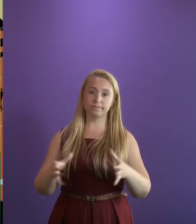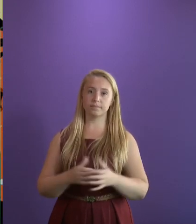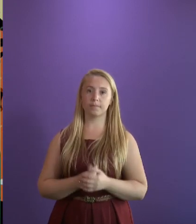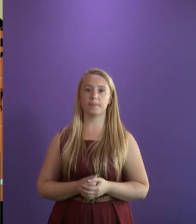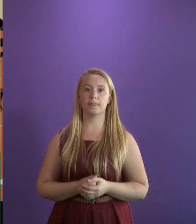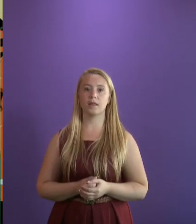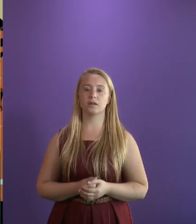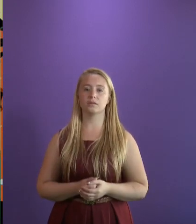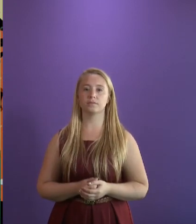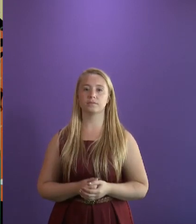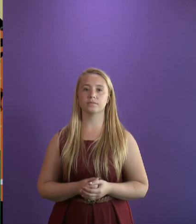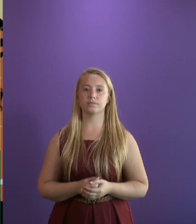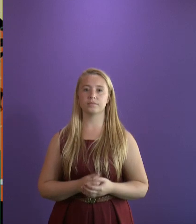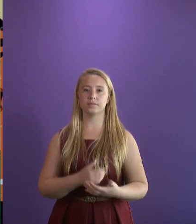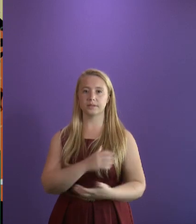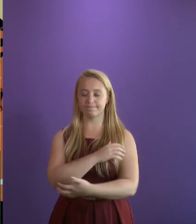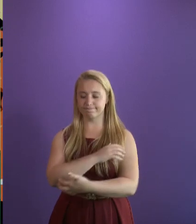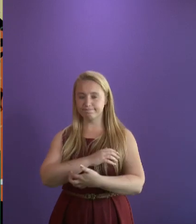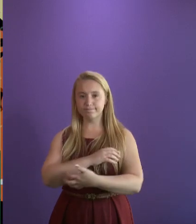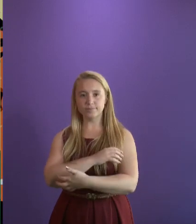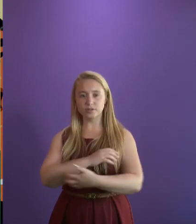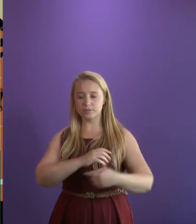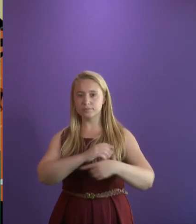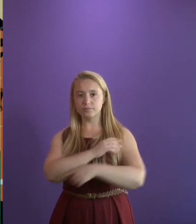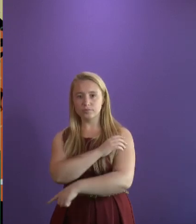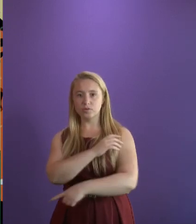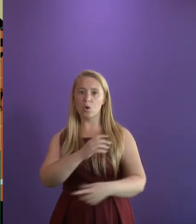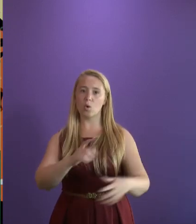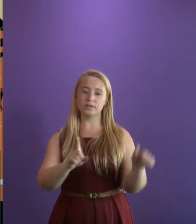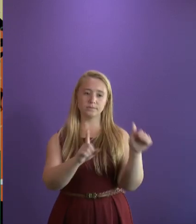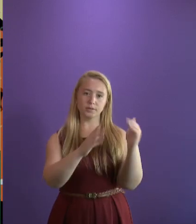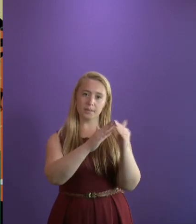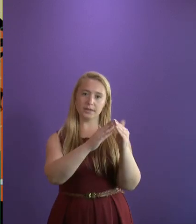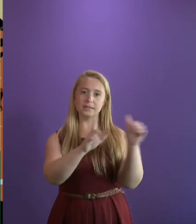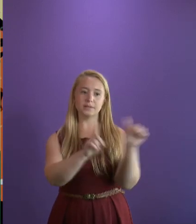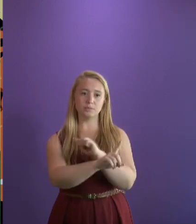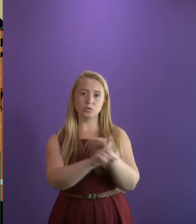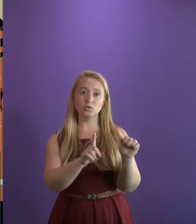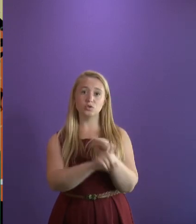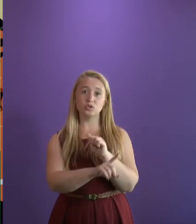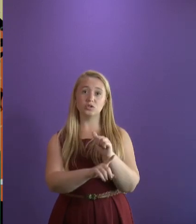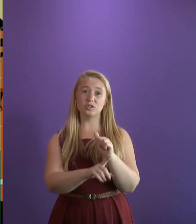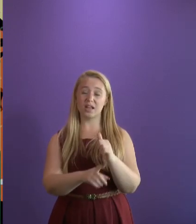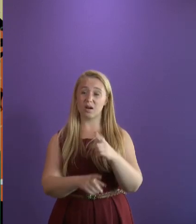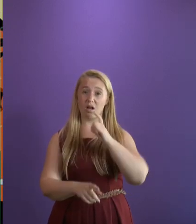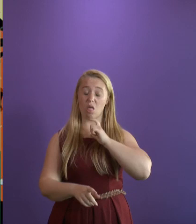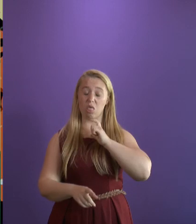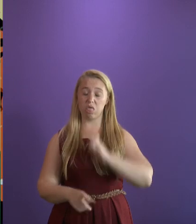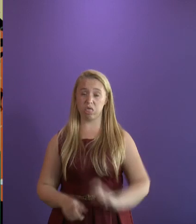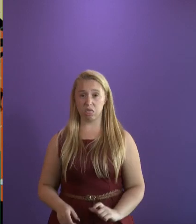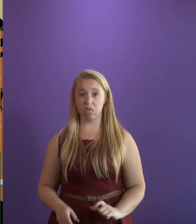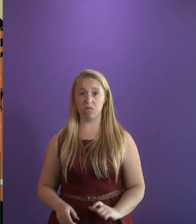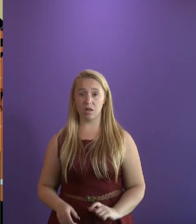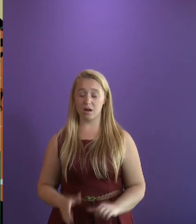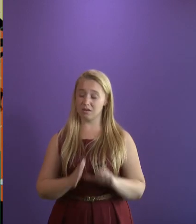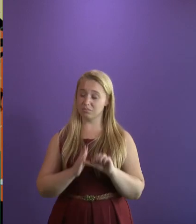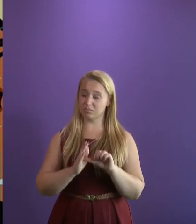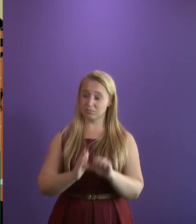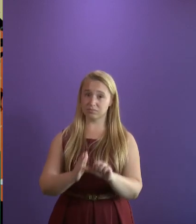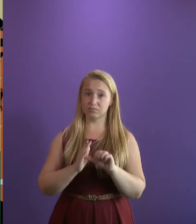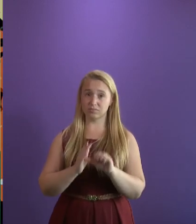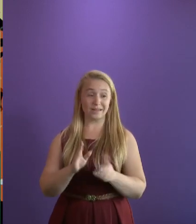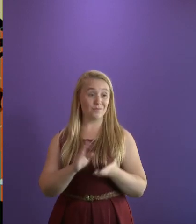deprivation and coming from a background where you've experienced domestic abuse, I mean, these things just annihilate your confidence. They make it hard to go out to